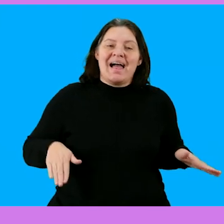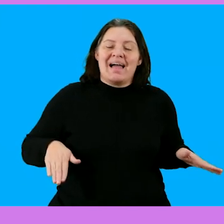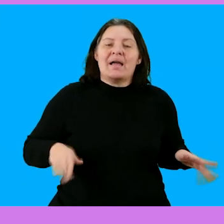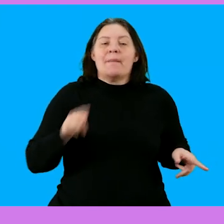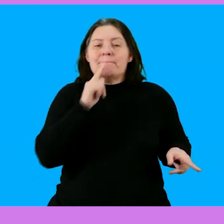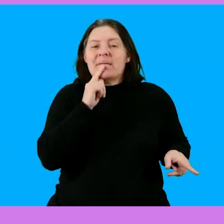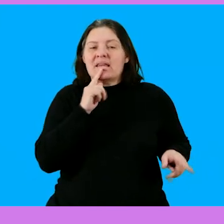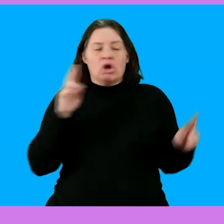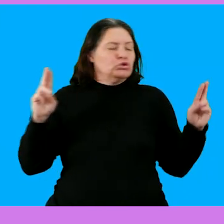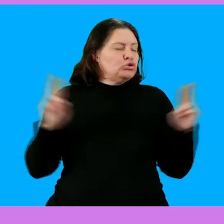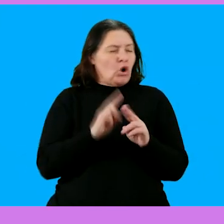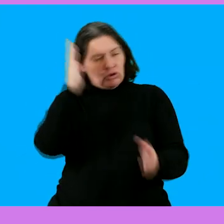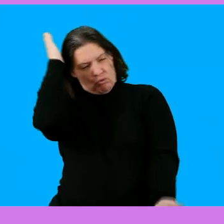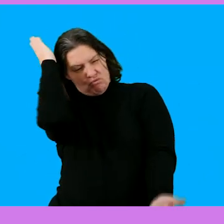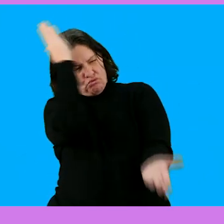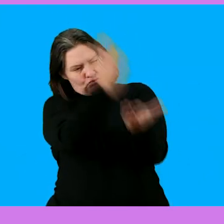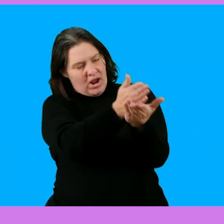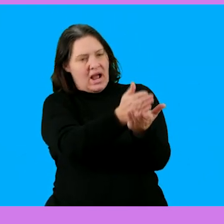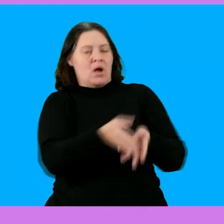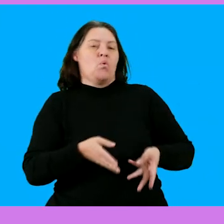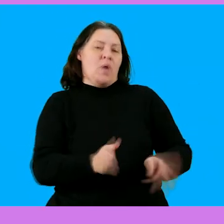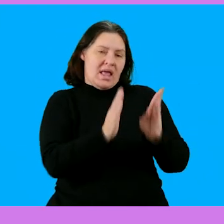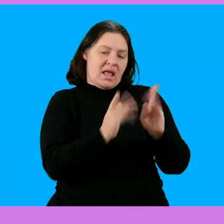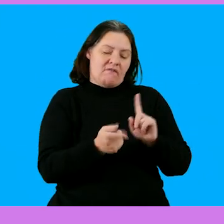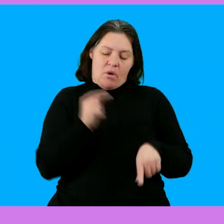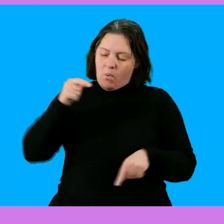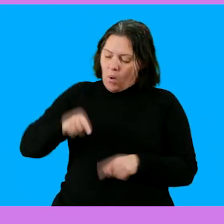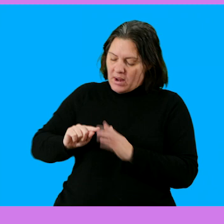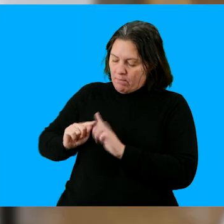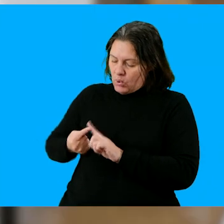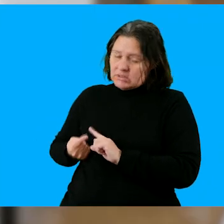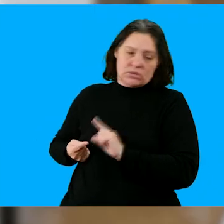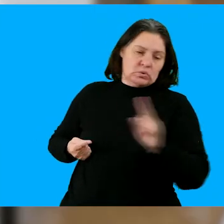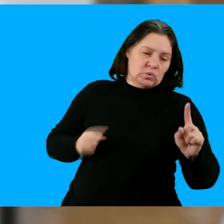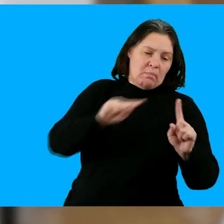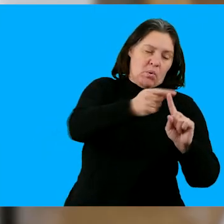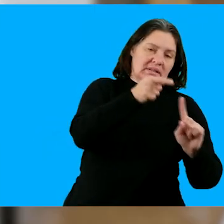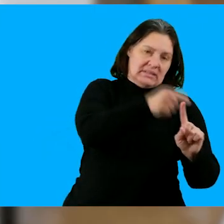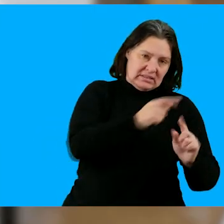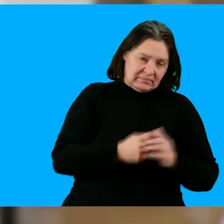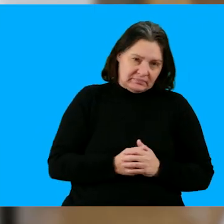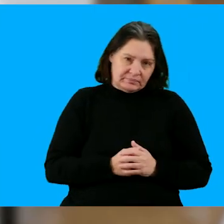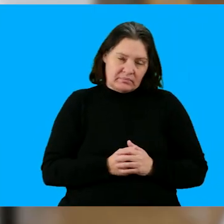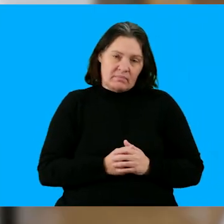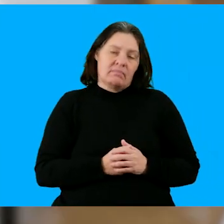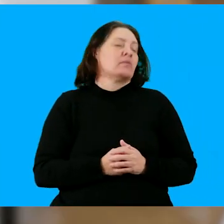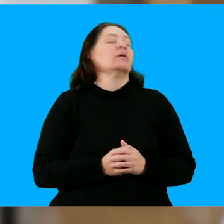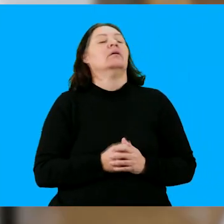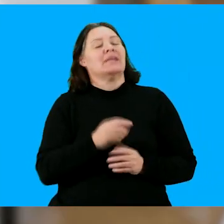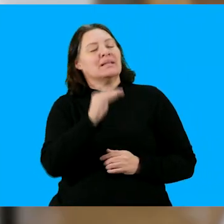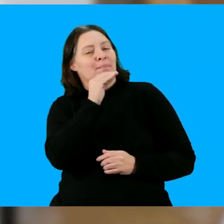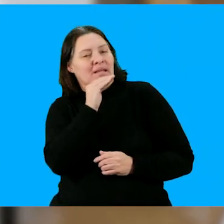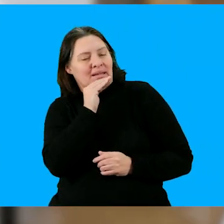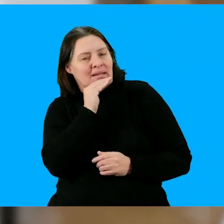flies simply means the shortest and most direct route from the one point to the next point,